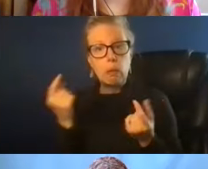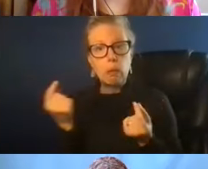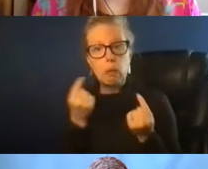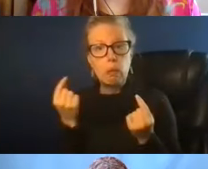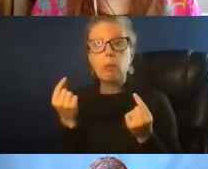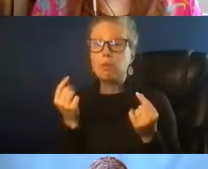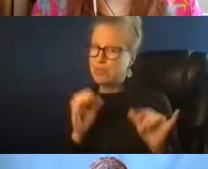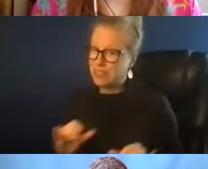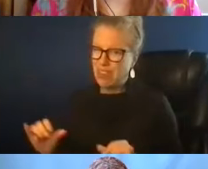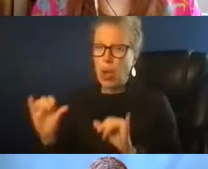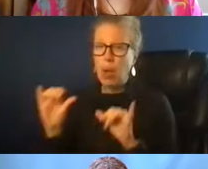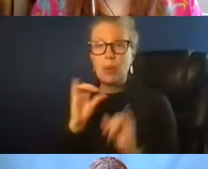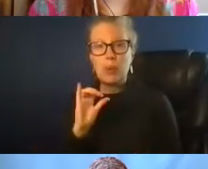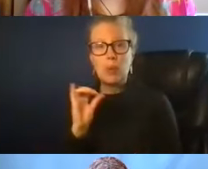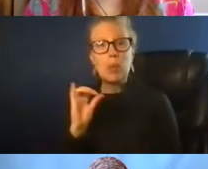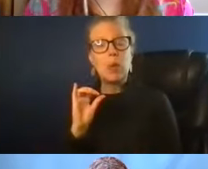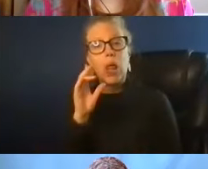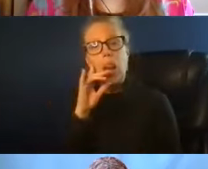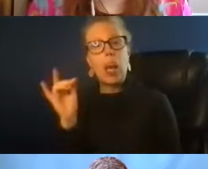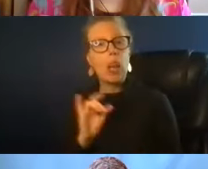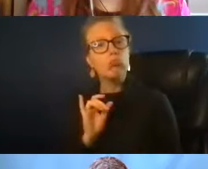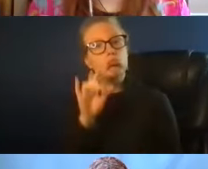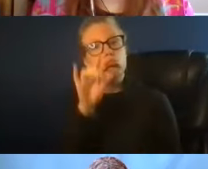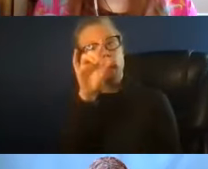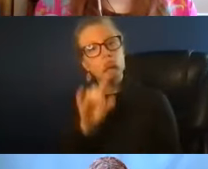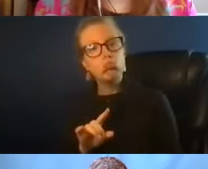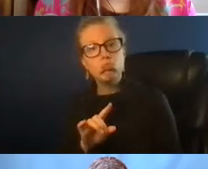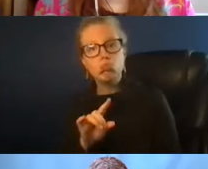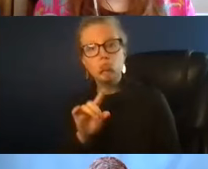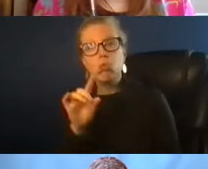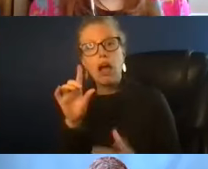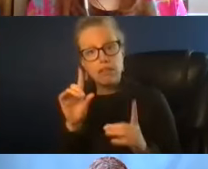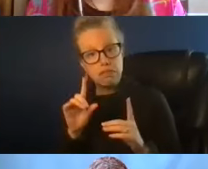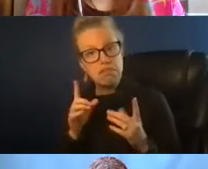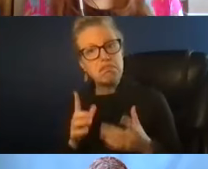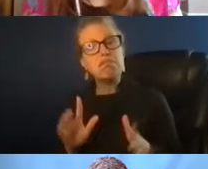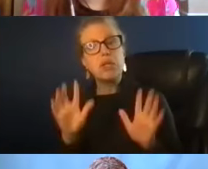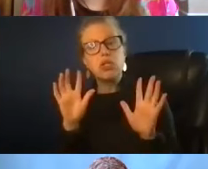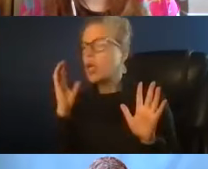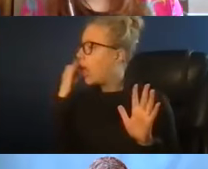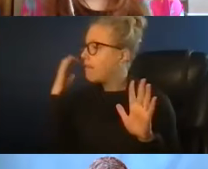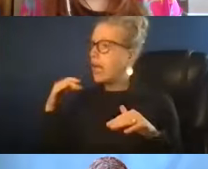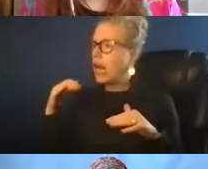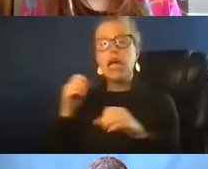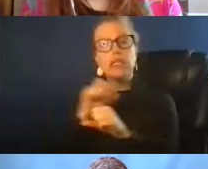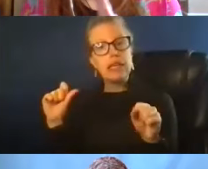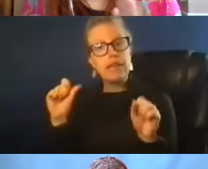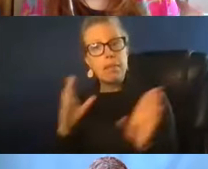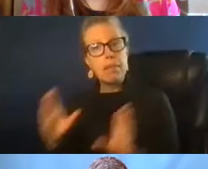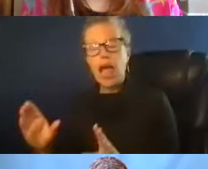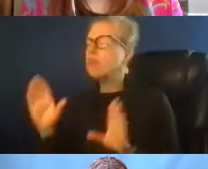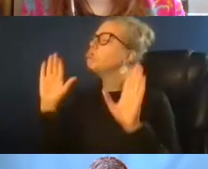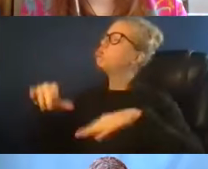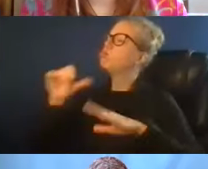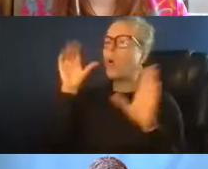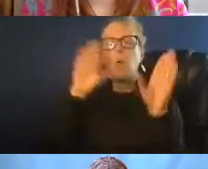So looks like most folks have completed a safety plan before. If you have not, don't worry. We are going to talk